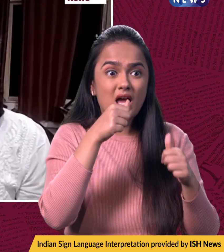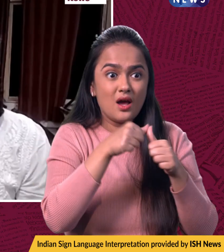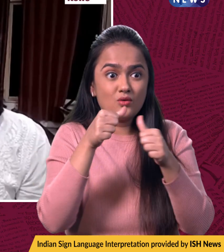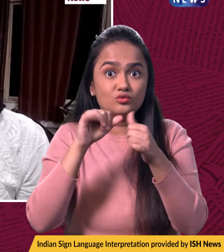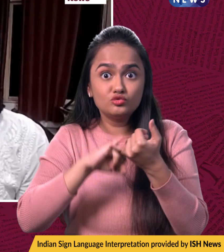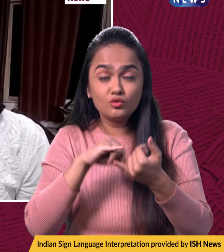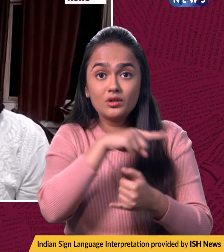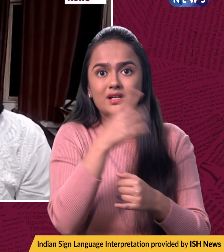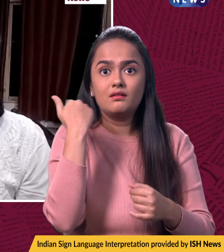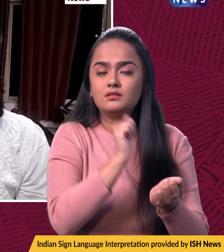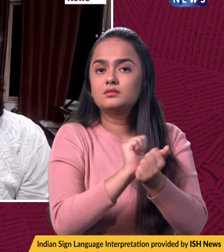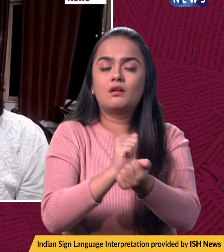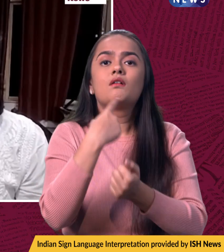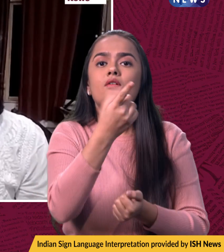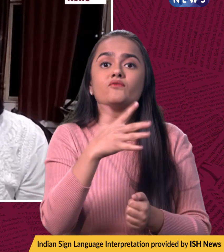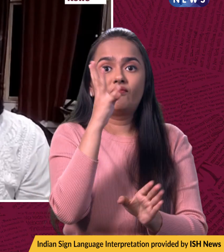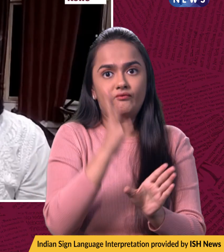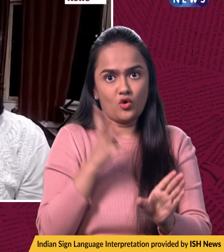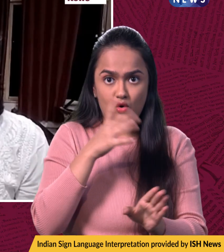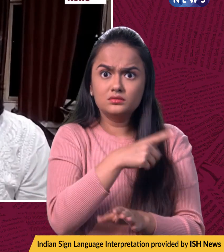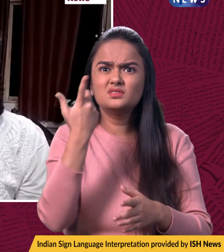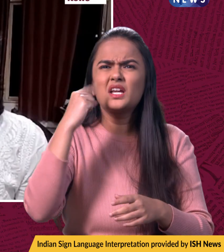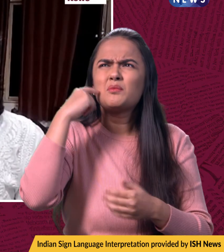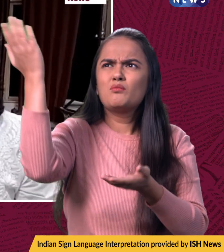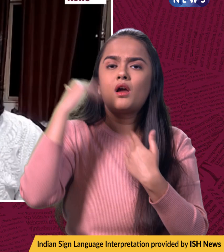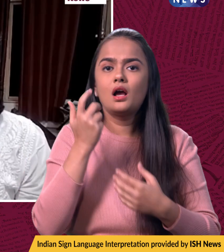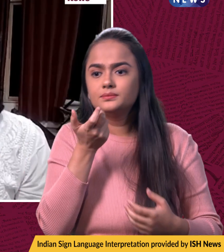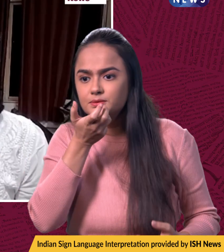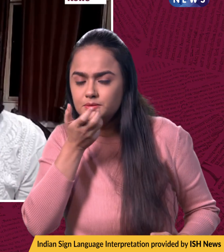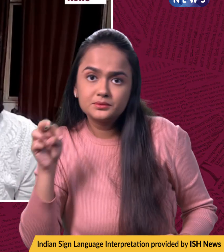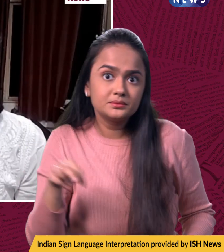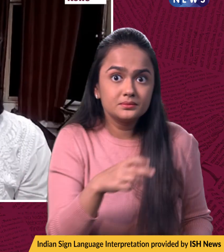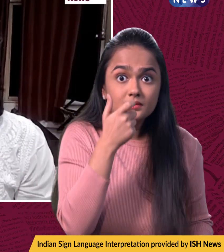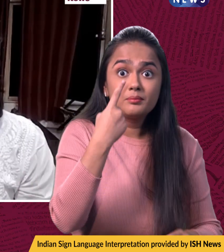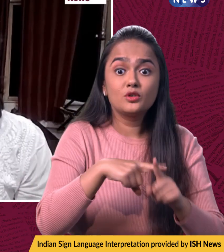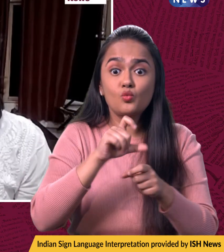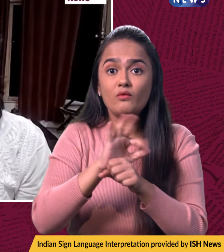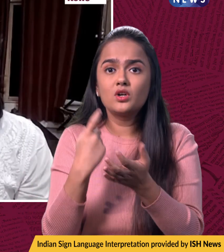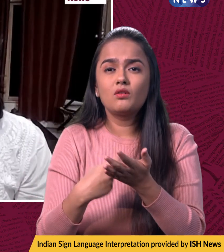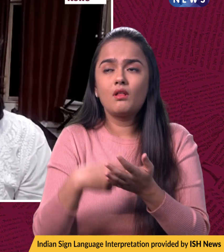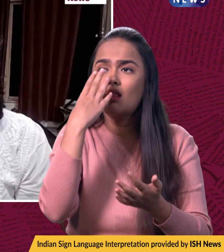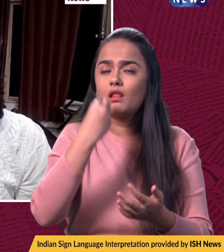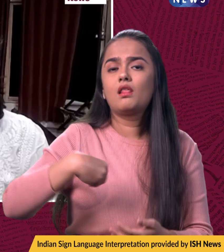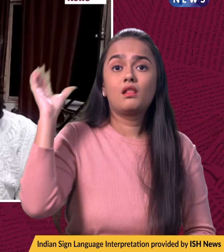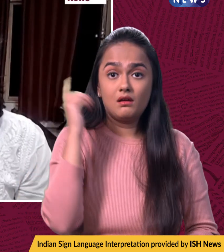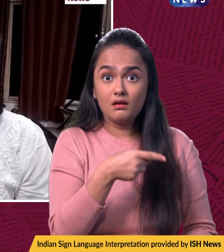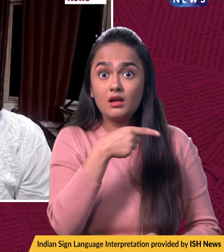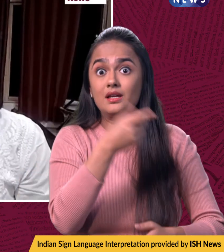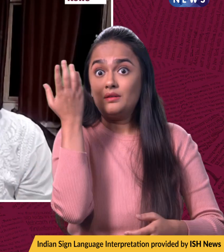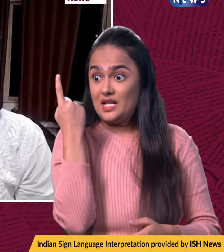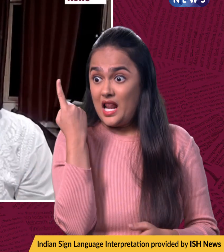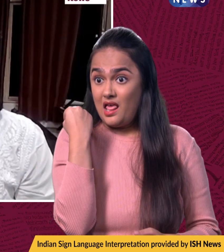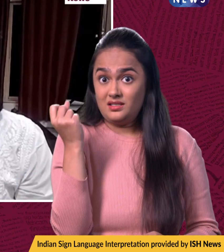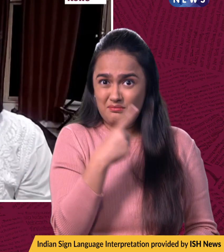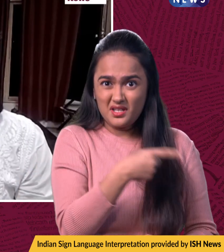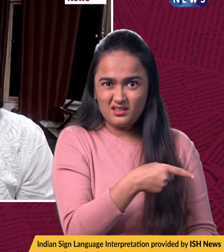Kyi has been sentenced to 4 years of jail for importing walkie-talkie and flouting COVID rules. Now, Suu Kyi was